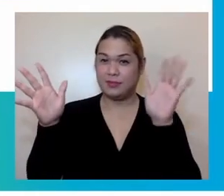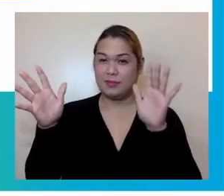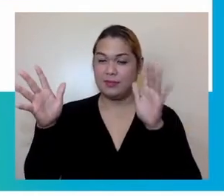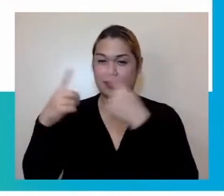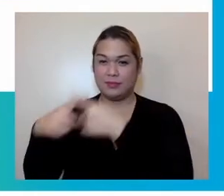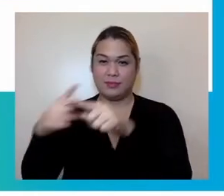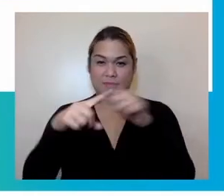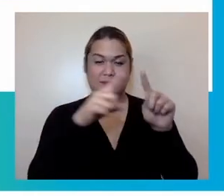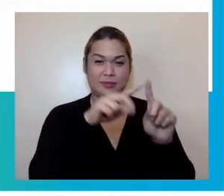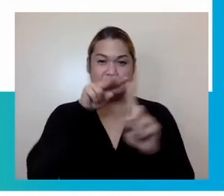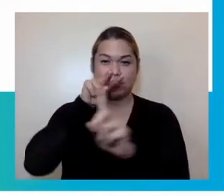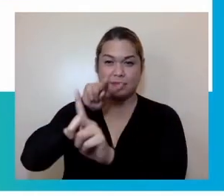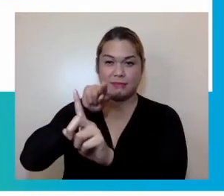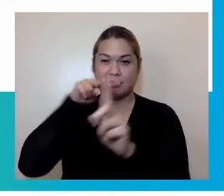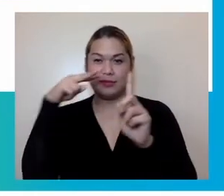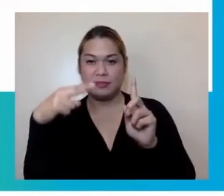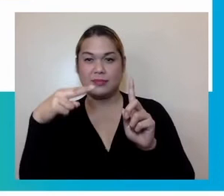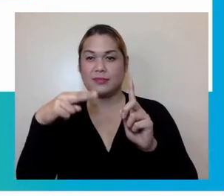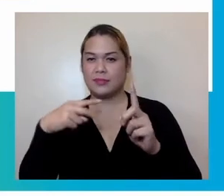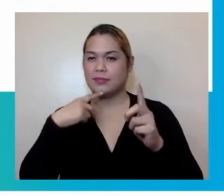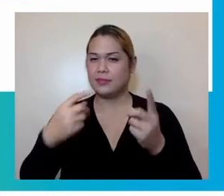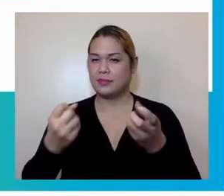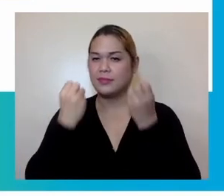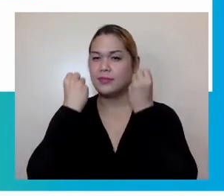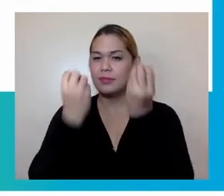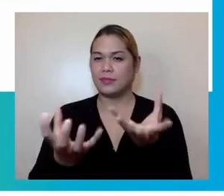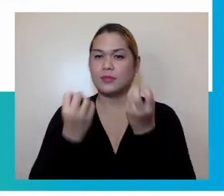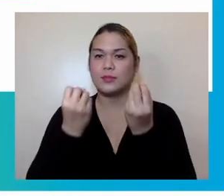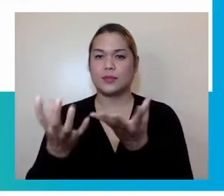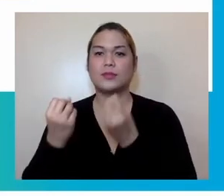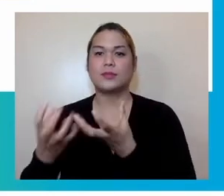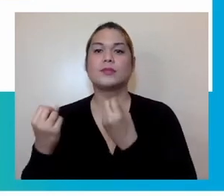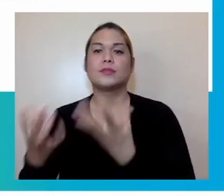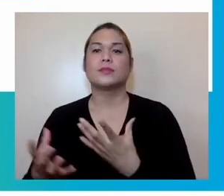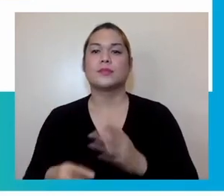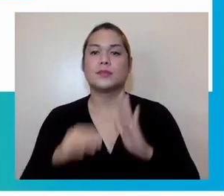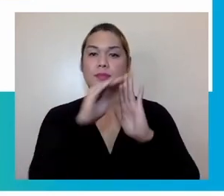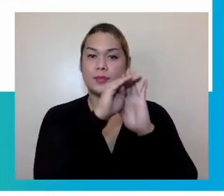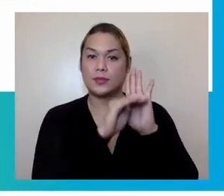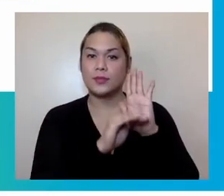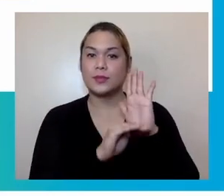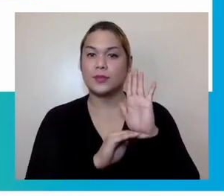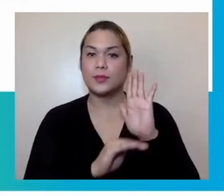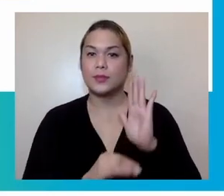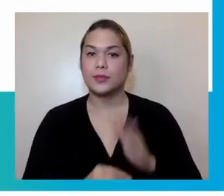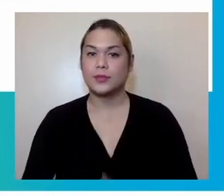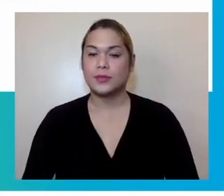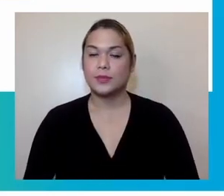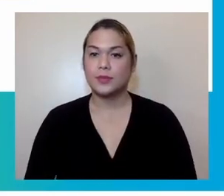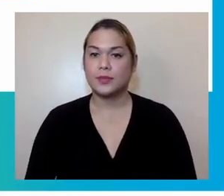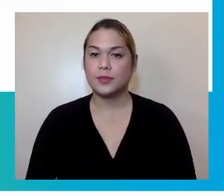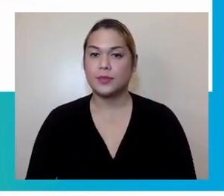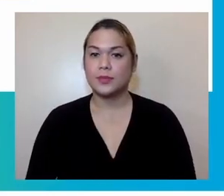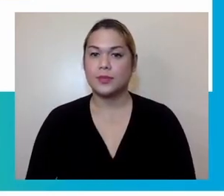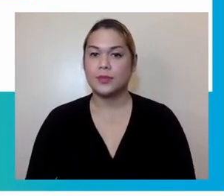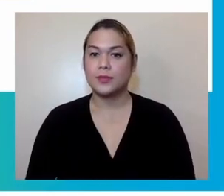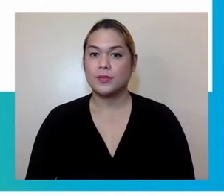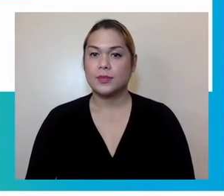limited. So I think there are two notional ways of looking